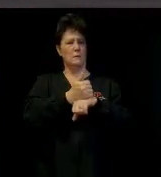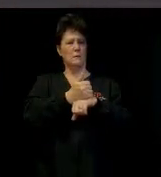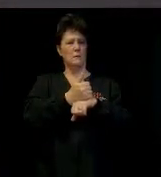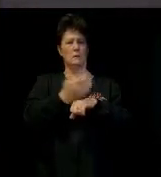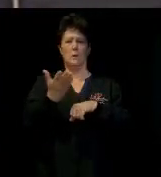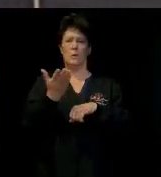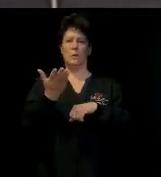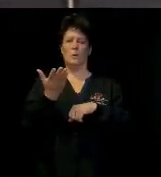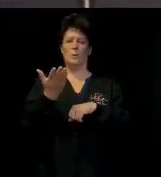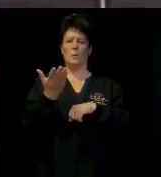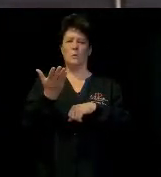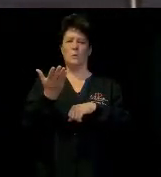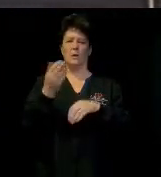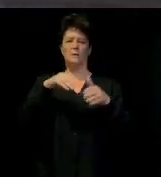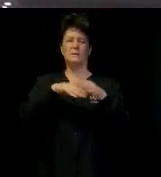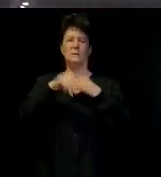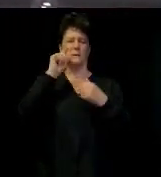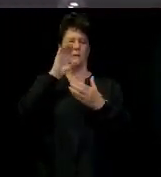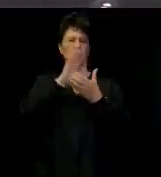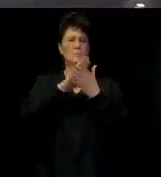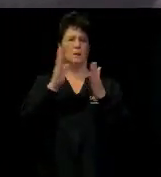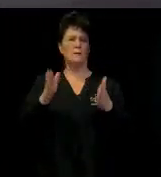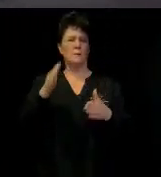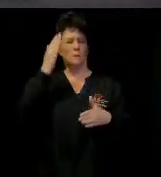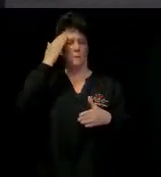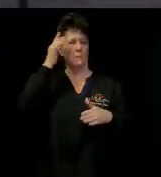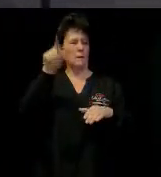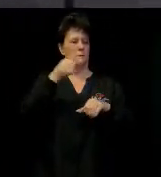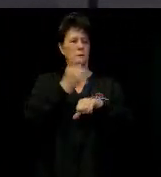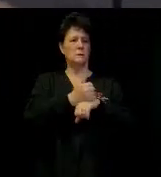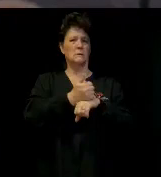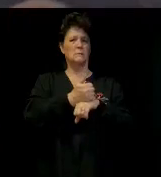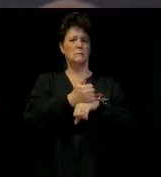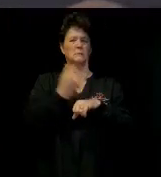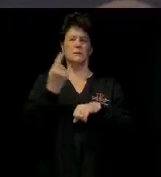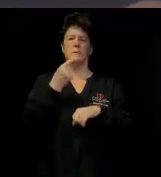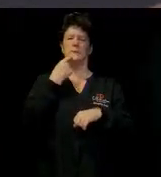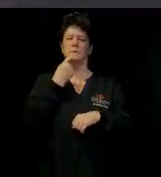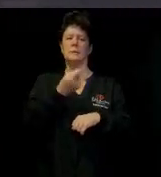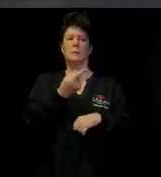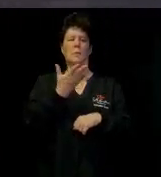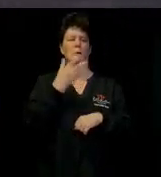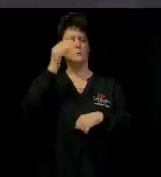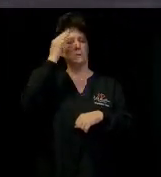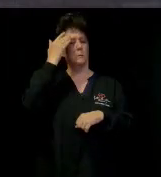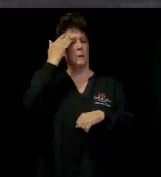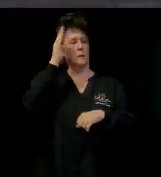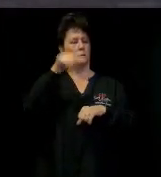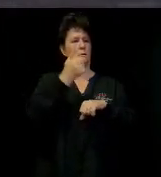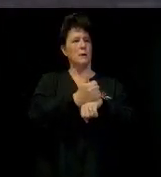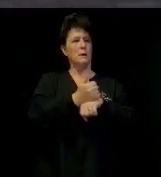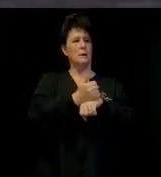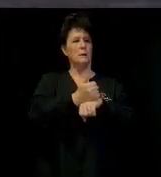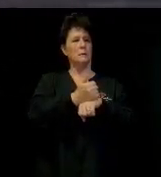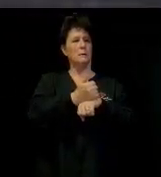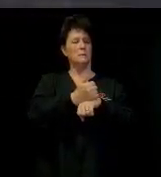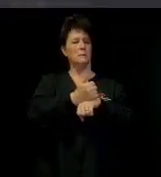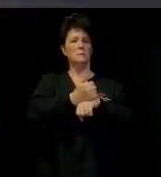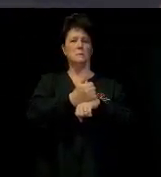thoughts? When you would think, man, what's a believer's mindset? If someone says, what's your mindset as a believer? What would be some things that come to